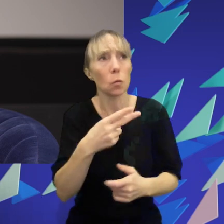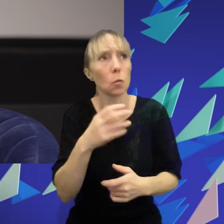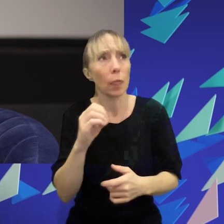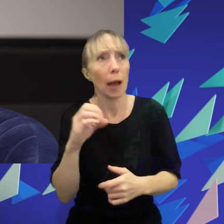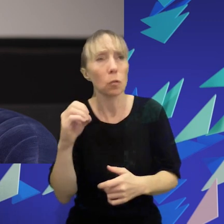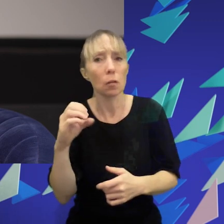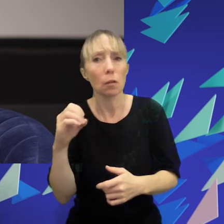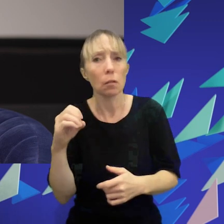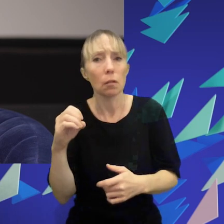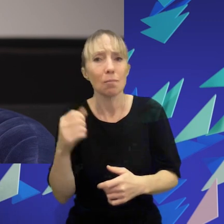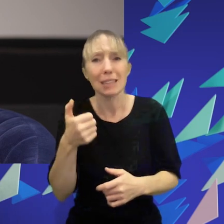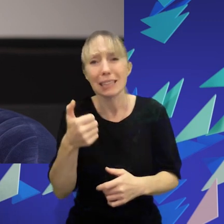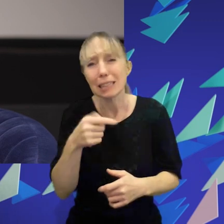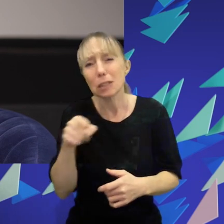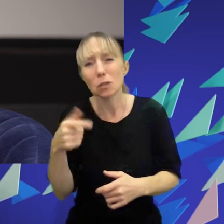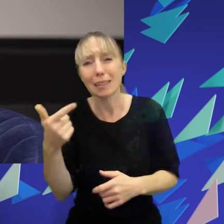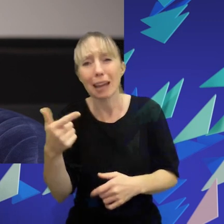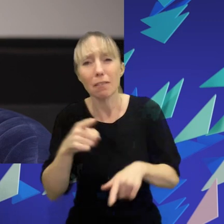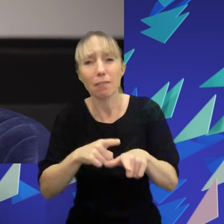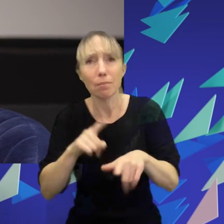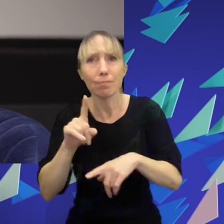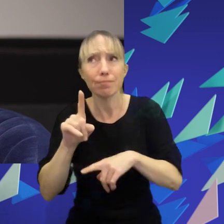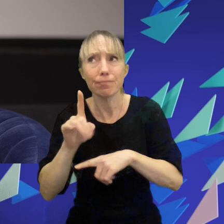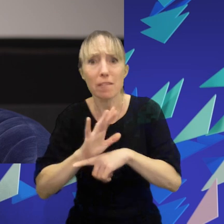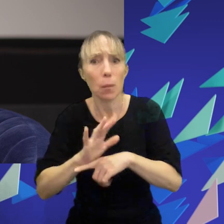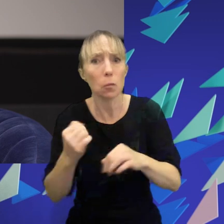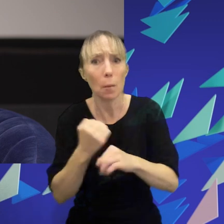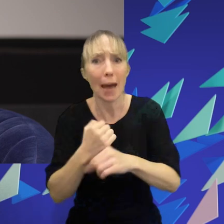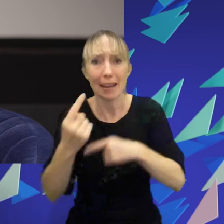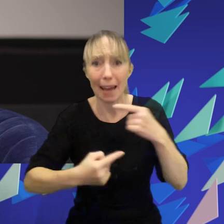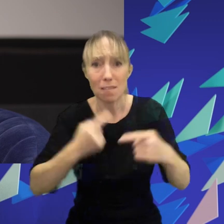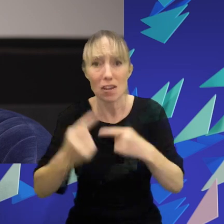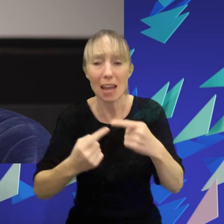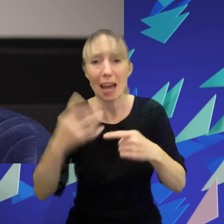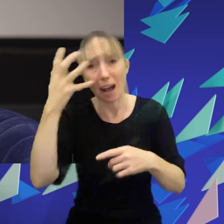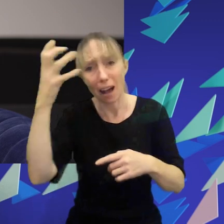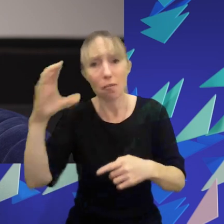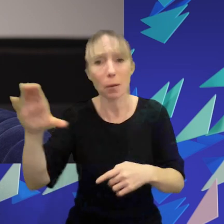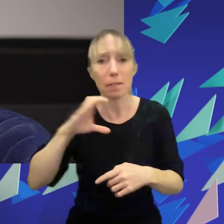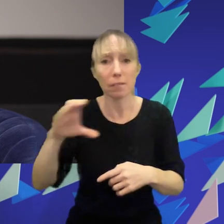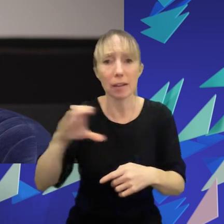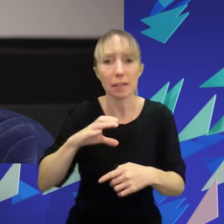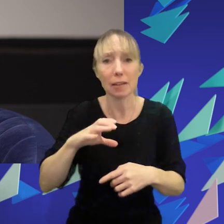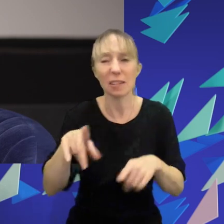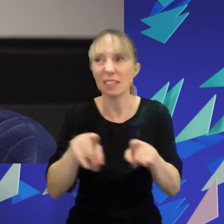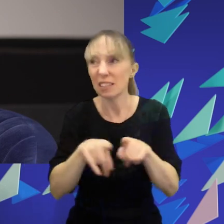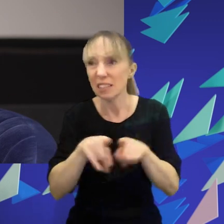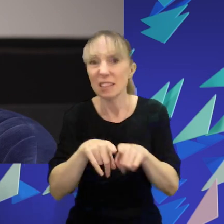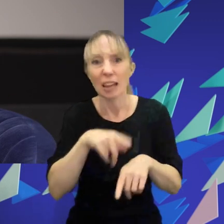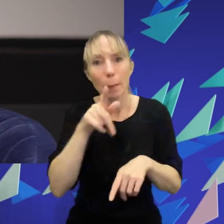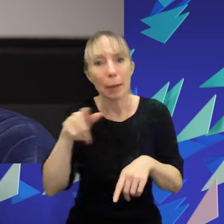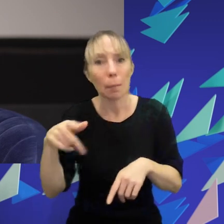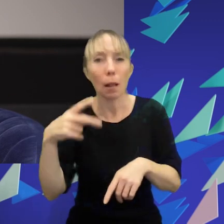only 6 or 7 films were produced a year, right? And it was government-founded, and it was the same usual suspect,